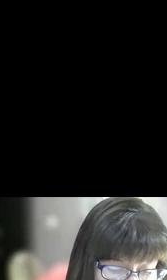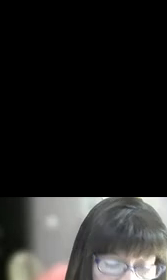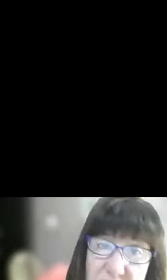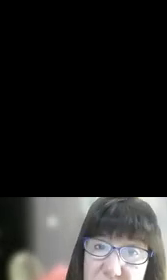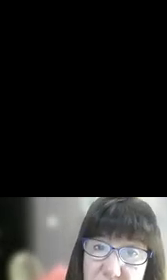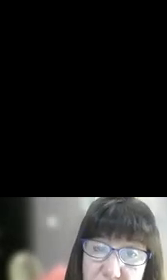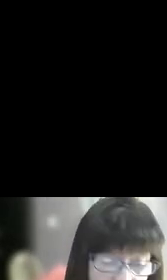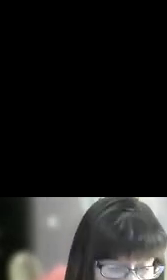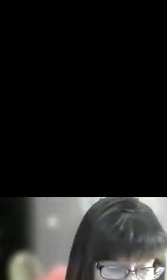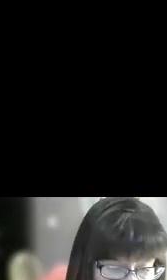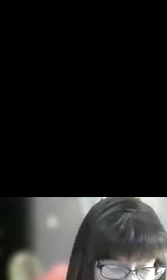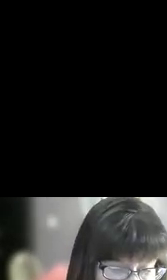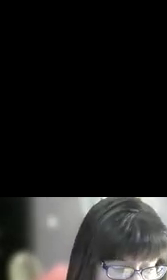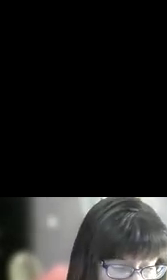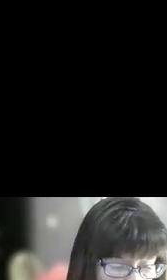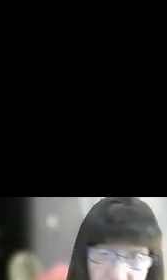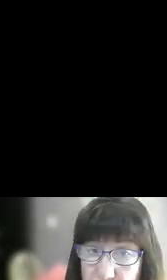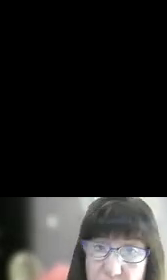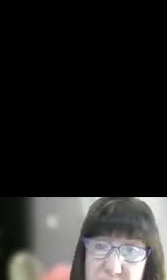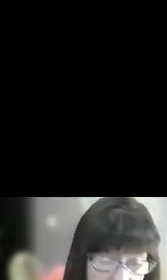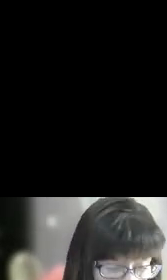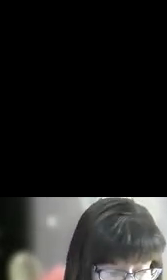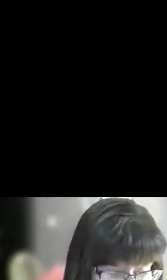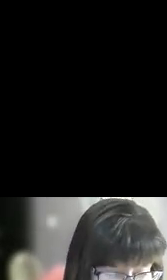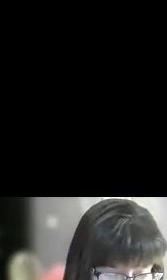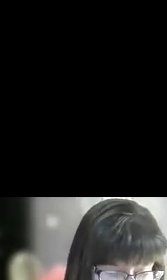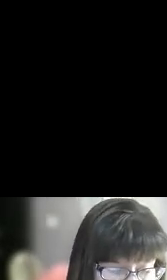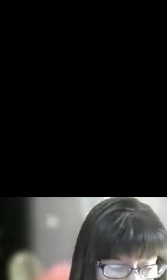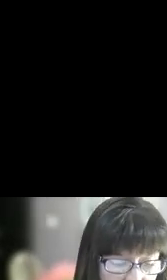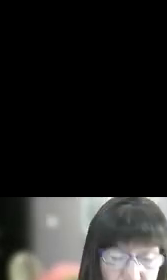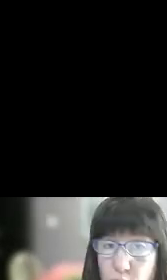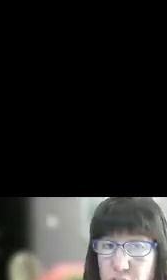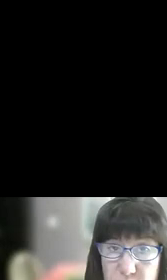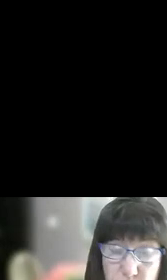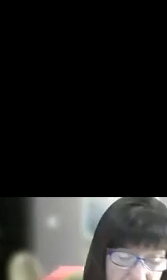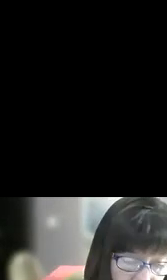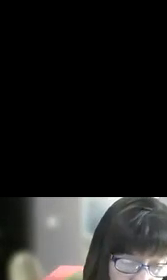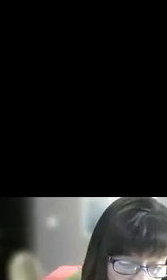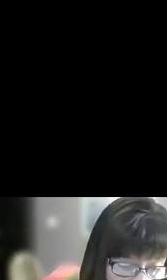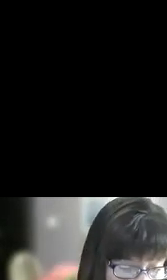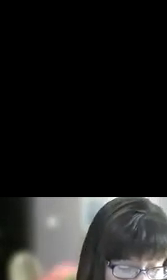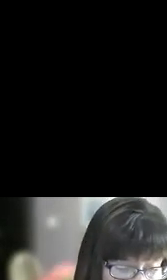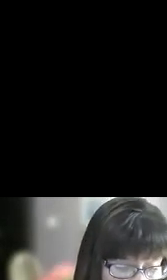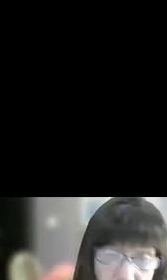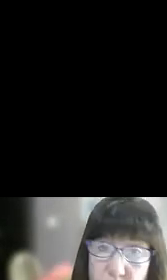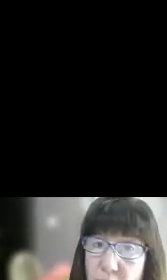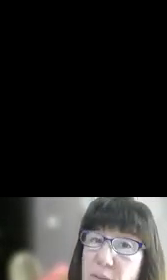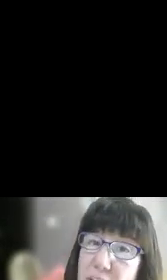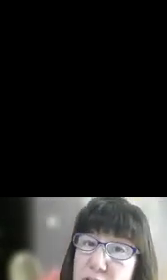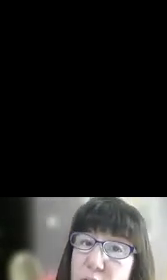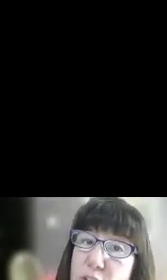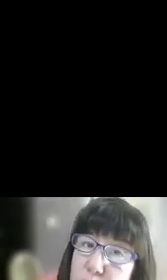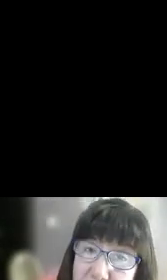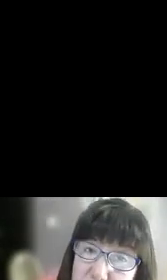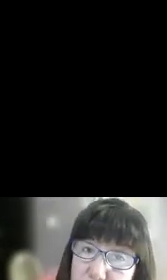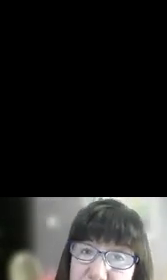that the presenters are going to be focused on answering questions around today's topic. If your questions pertain to things outside of that, we recommend